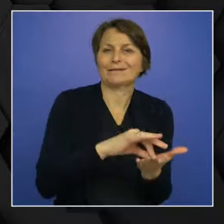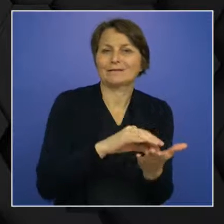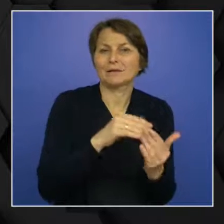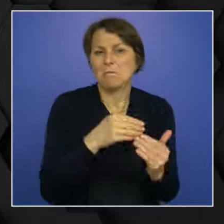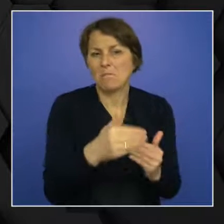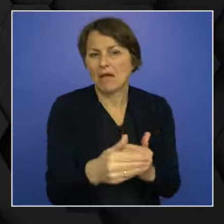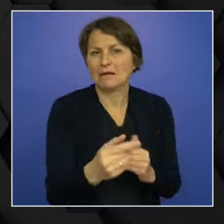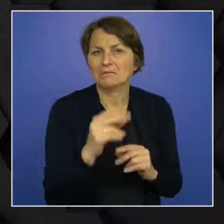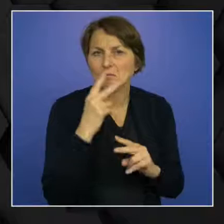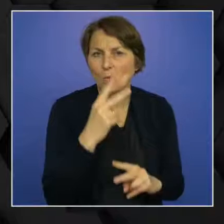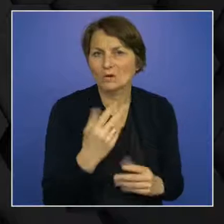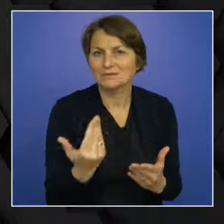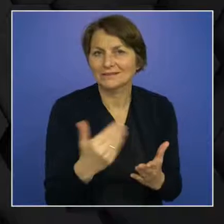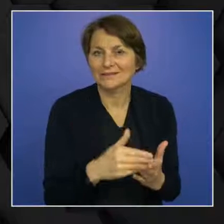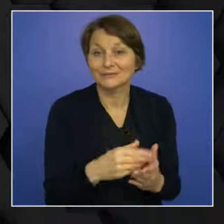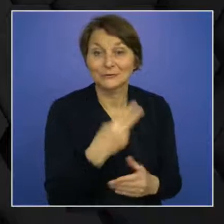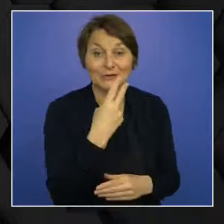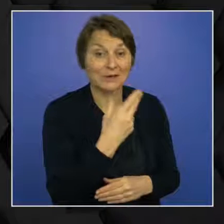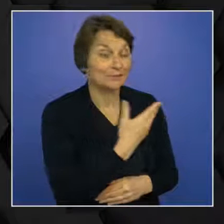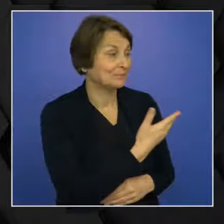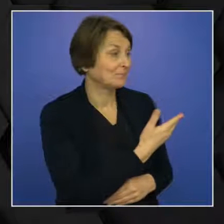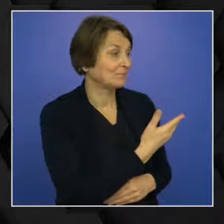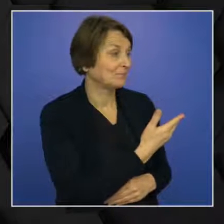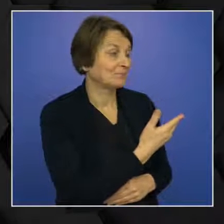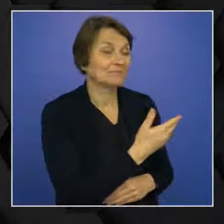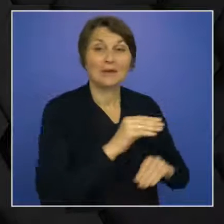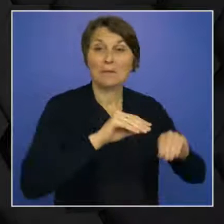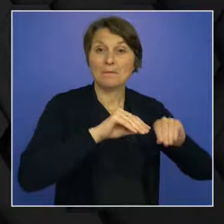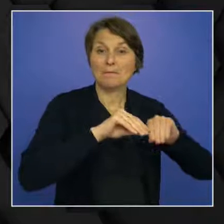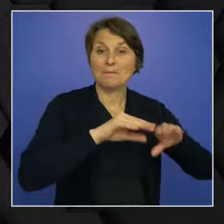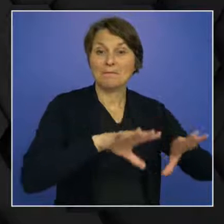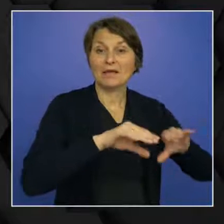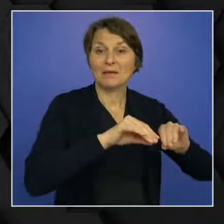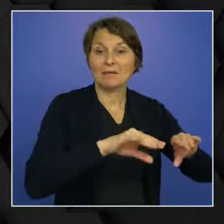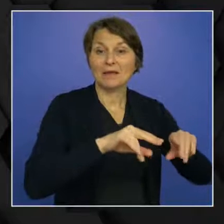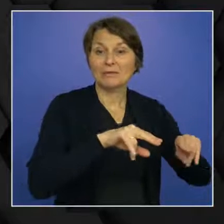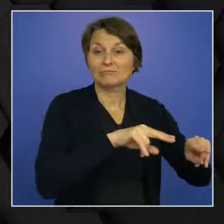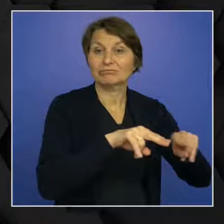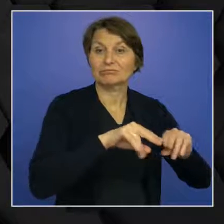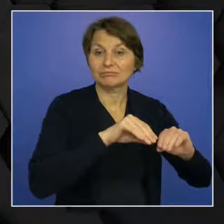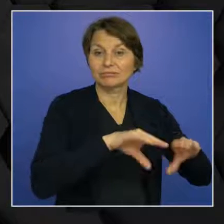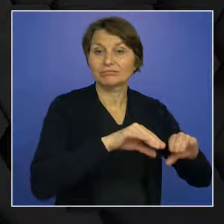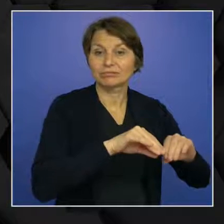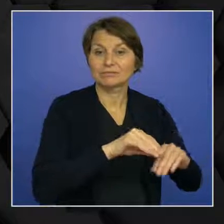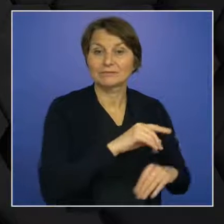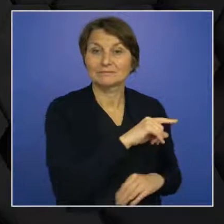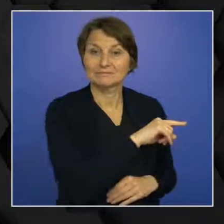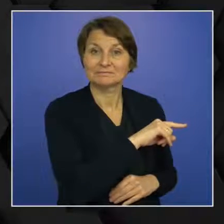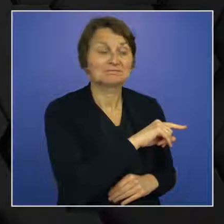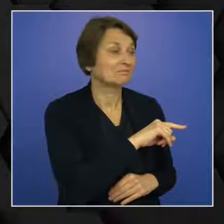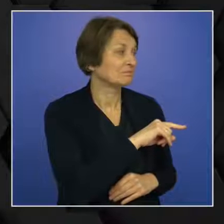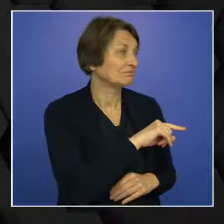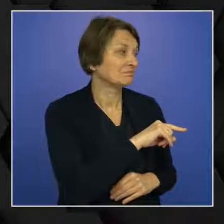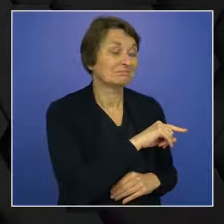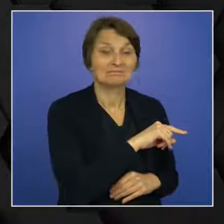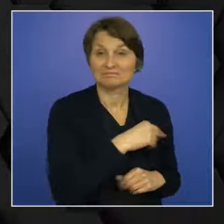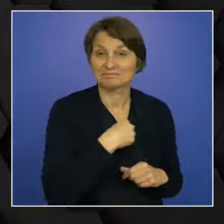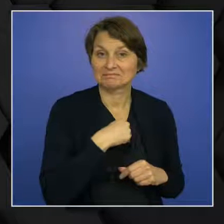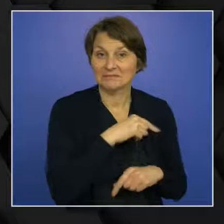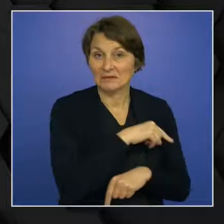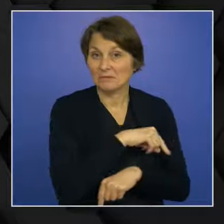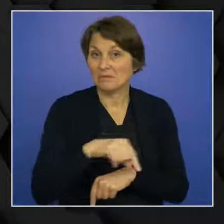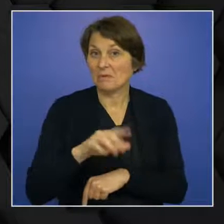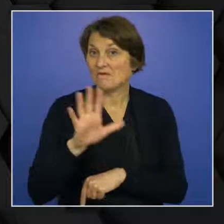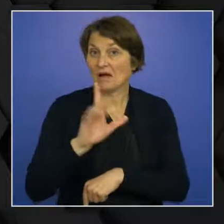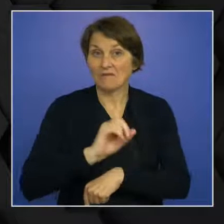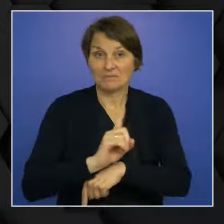So here we are at the player. So I think for 37 minutes, we are at 37. I can do that in 5 minutes to